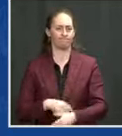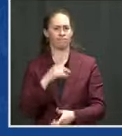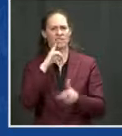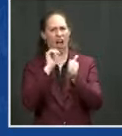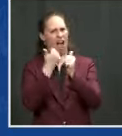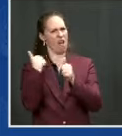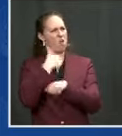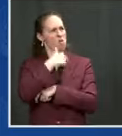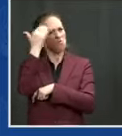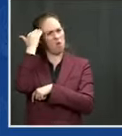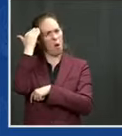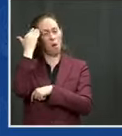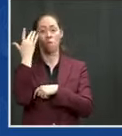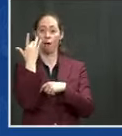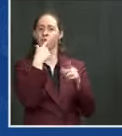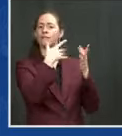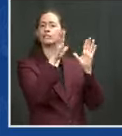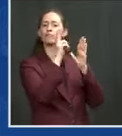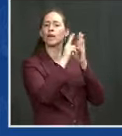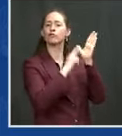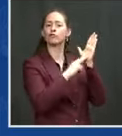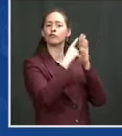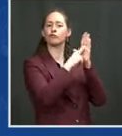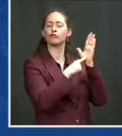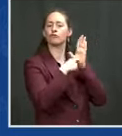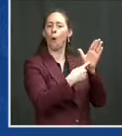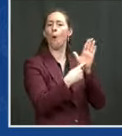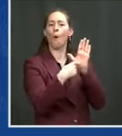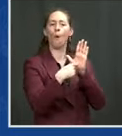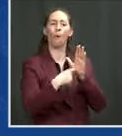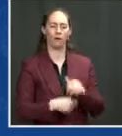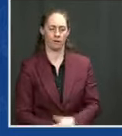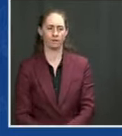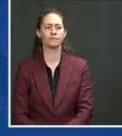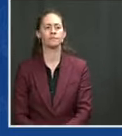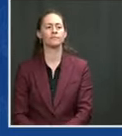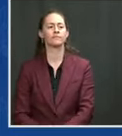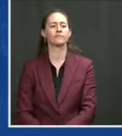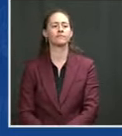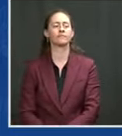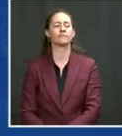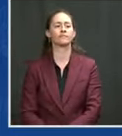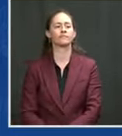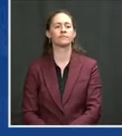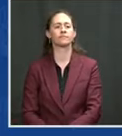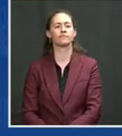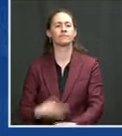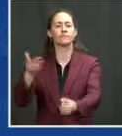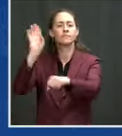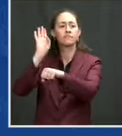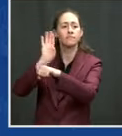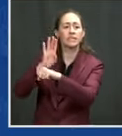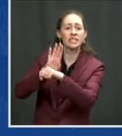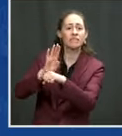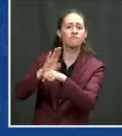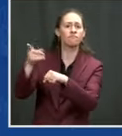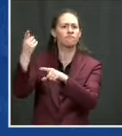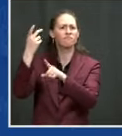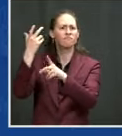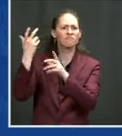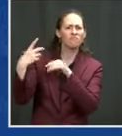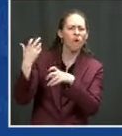ups and any business can get on our site or call us or communicate with us in any number of ways. No wrong door.